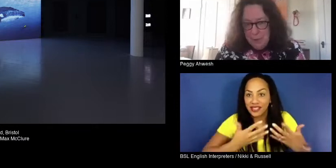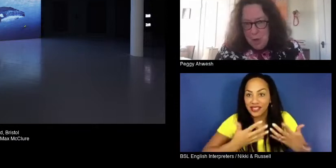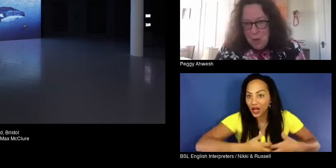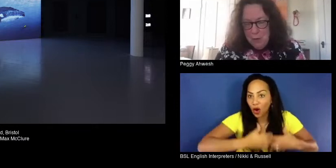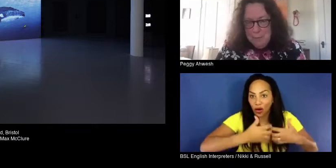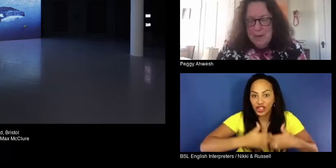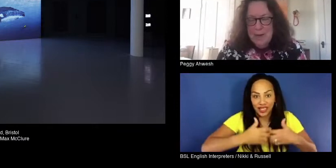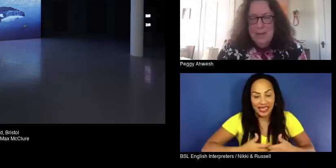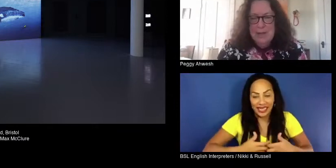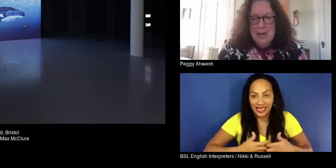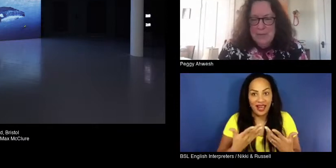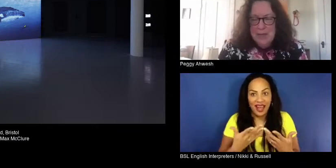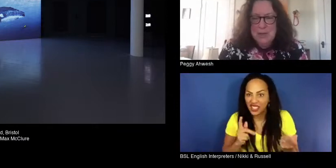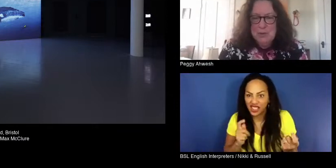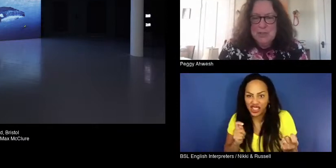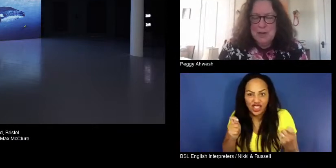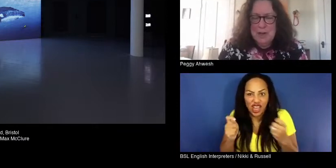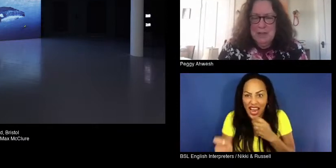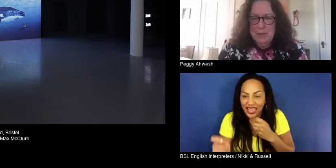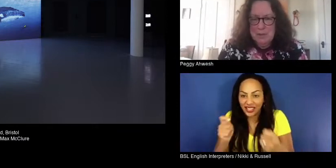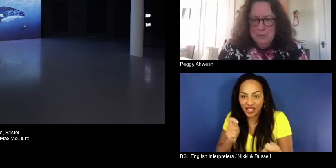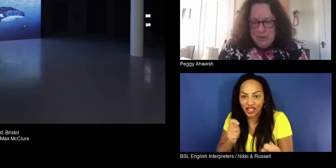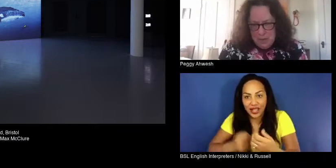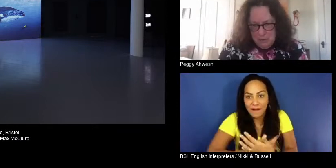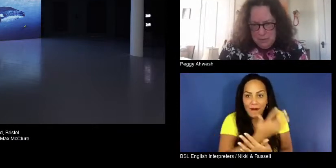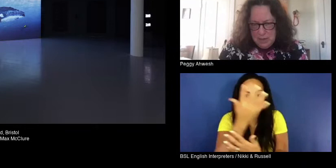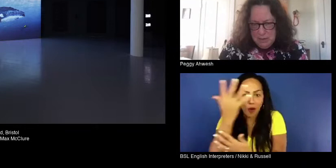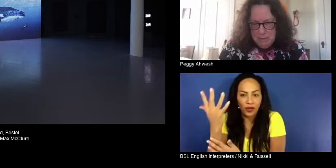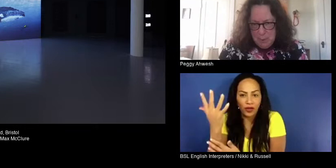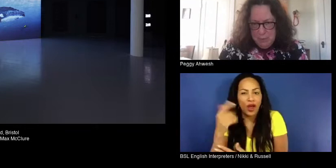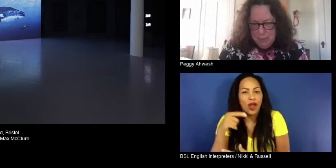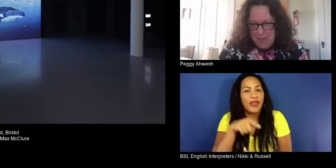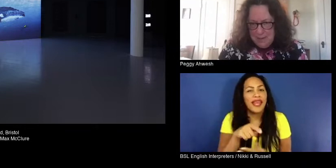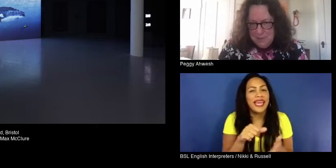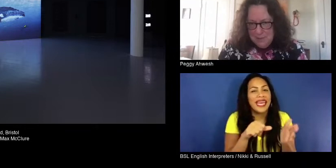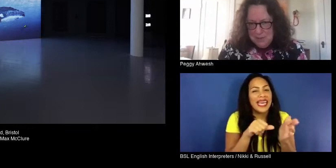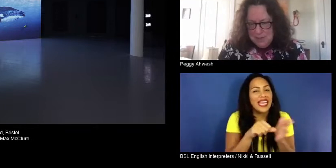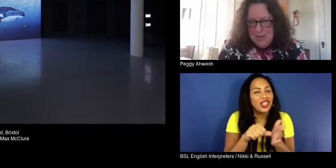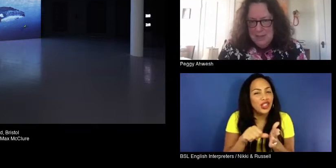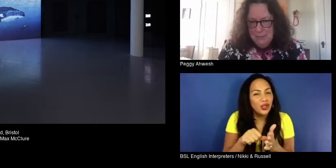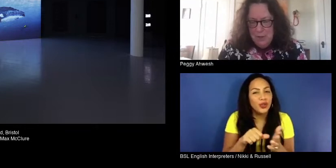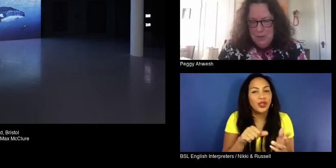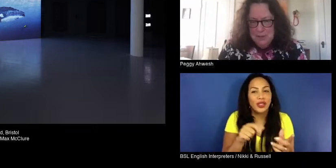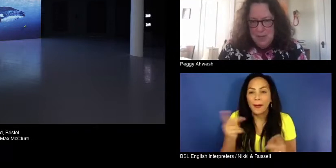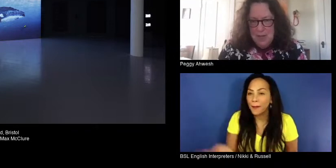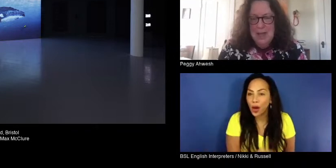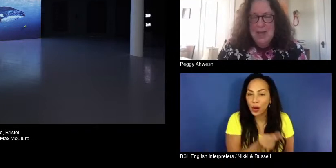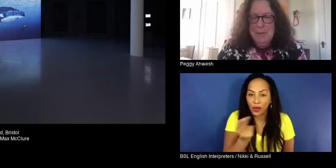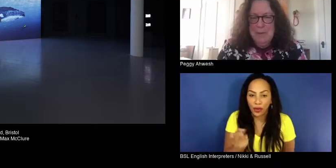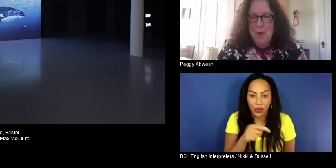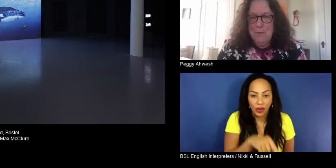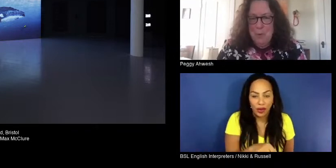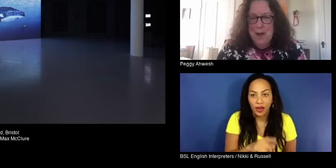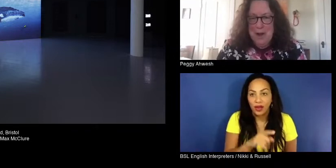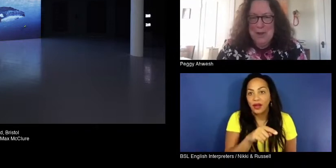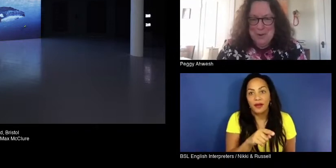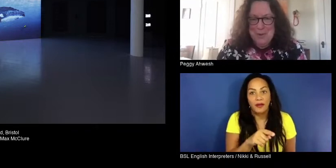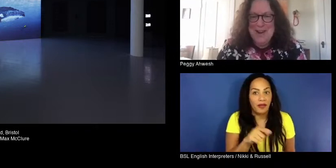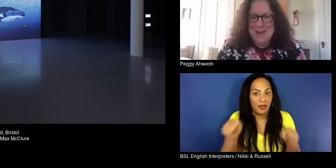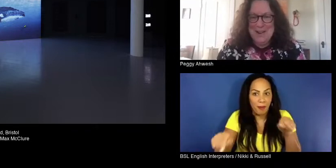it has evolved. But the kind of issues that are in those videos, both the Blackest Sea and the Falling Sky, have been around